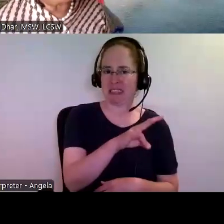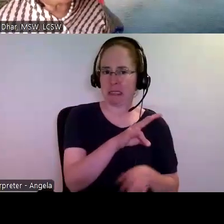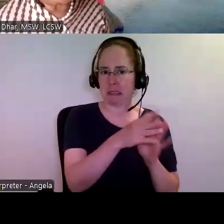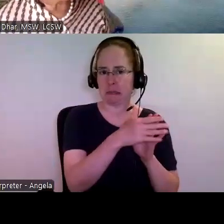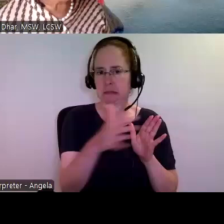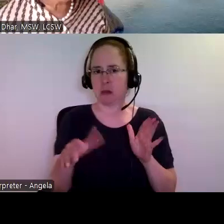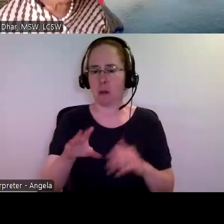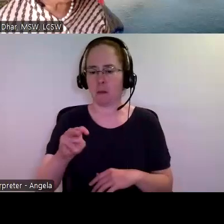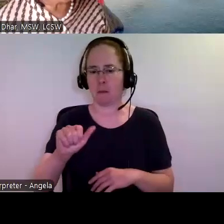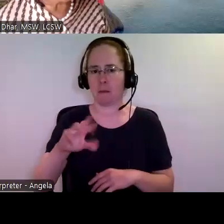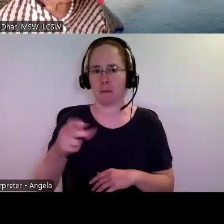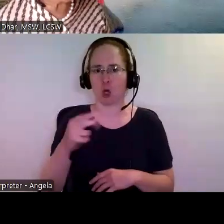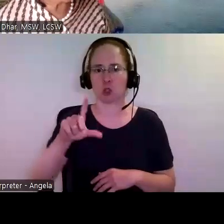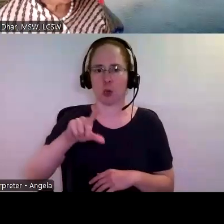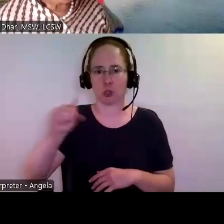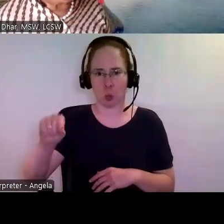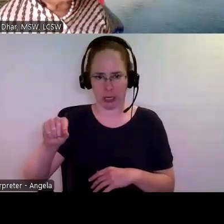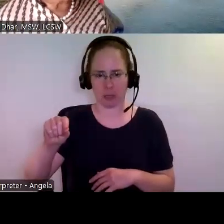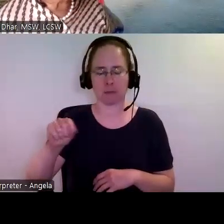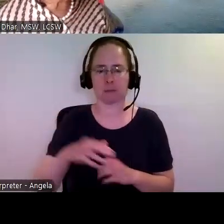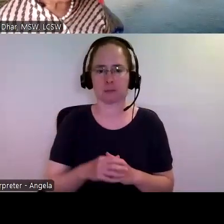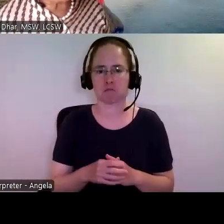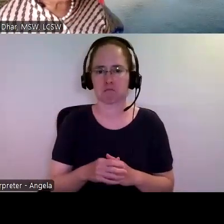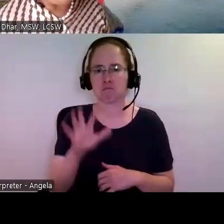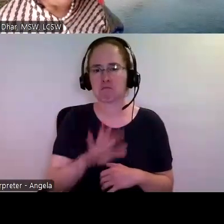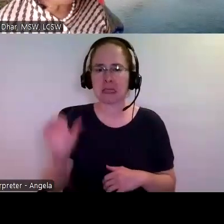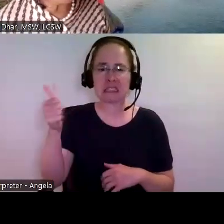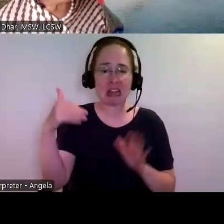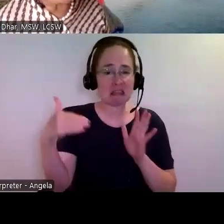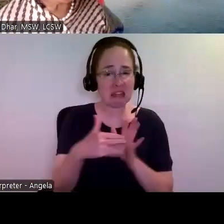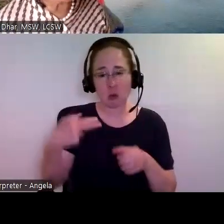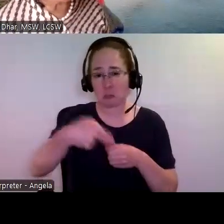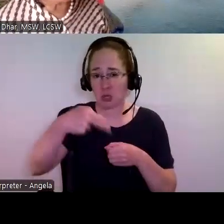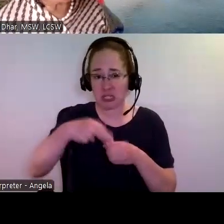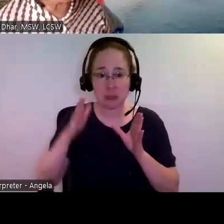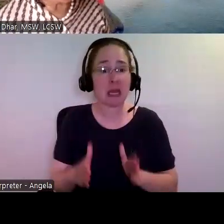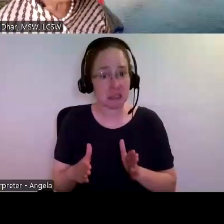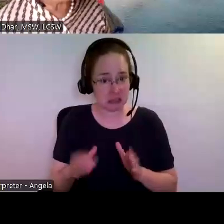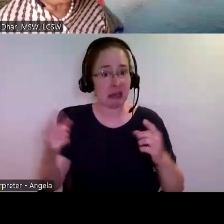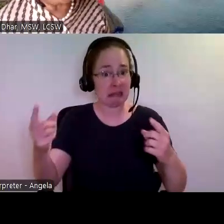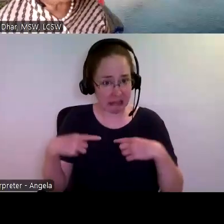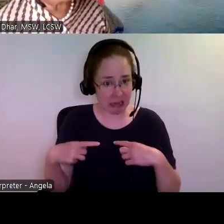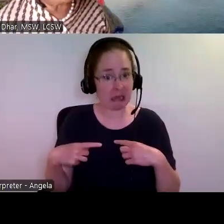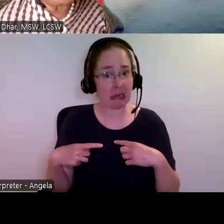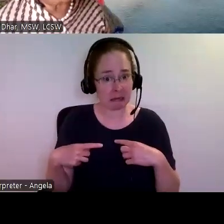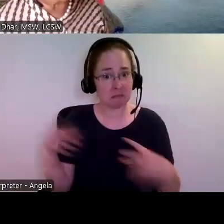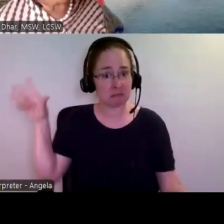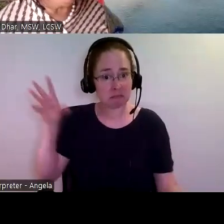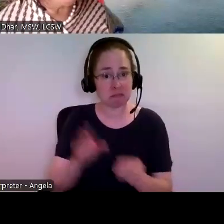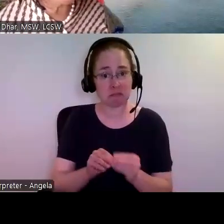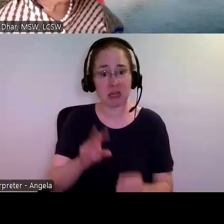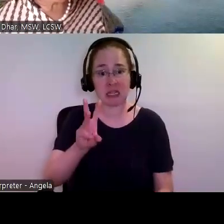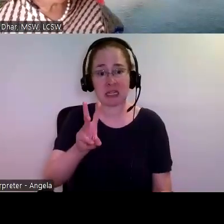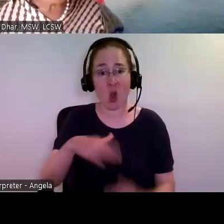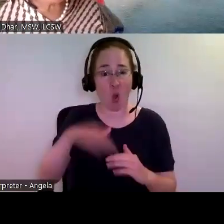and through March 2020. Almost 10,000 participants attended one of our